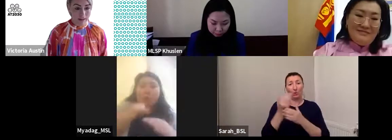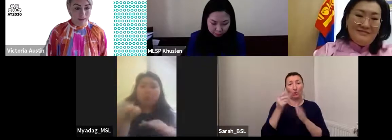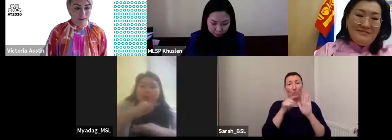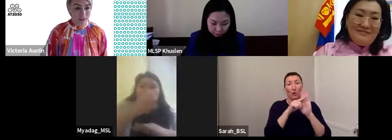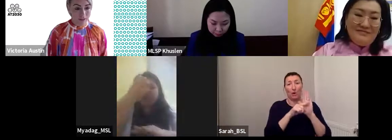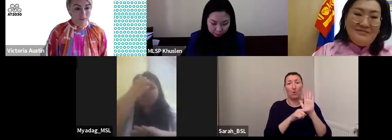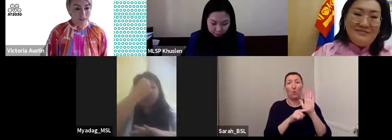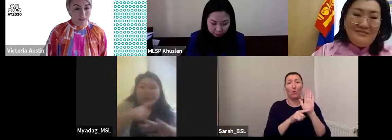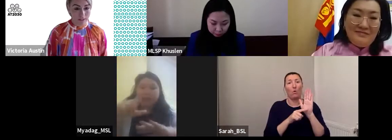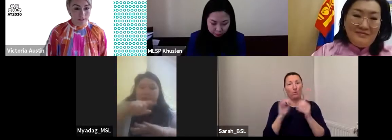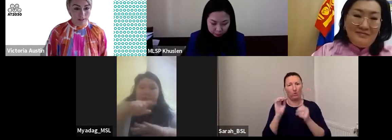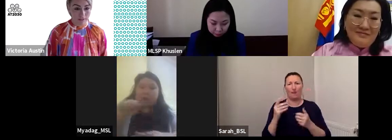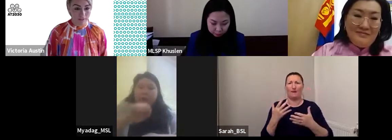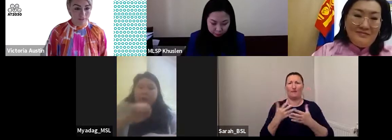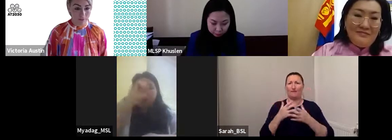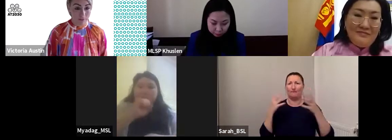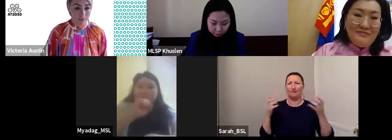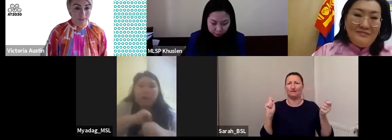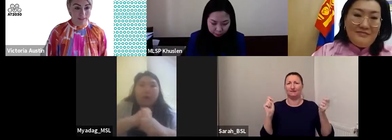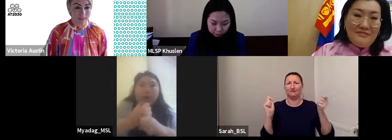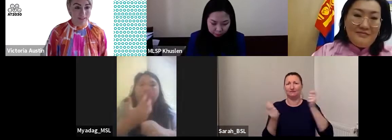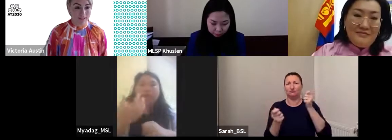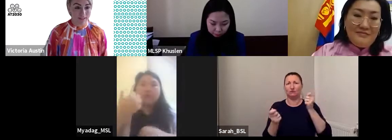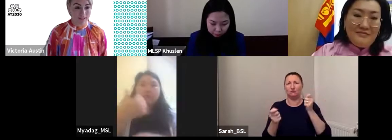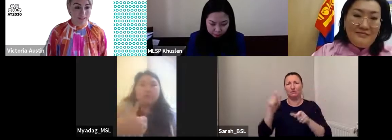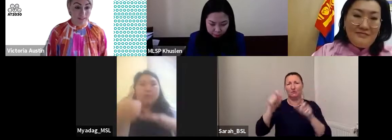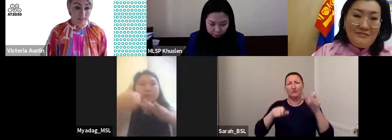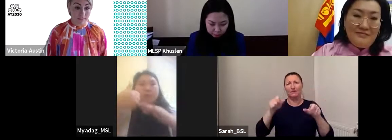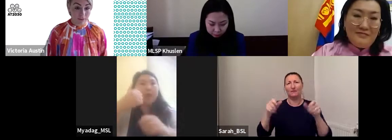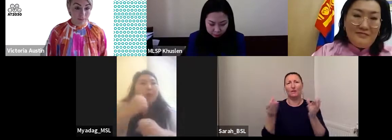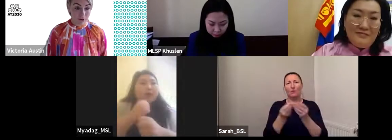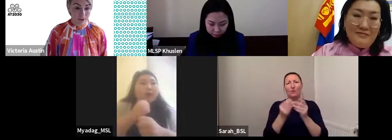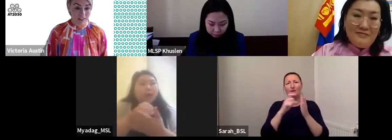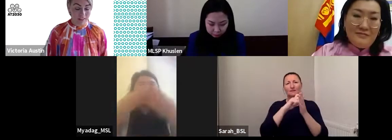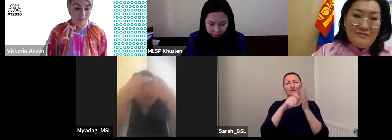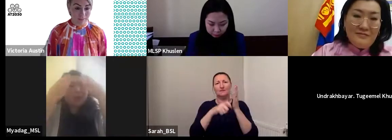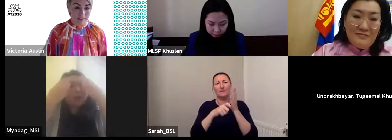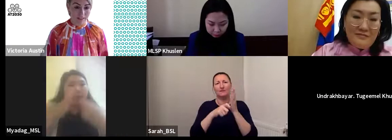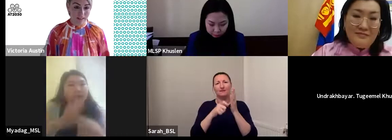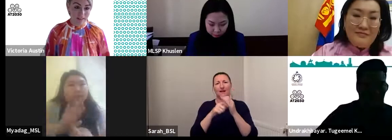doubt make a huge difference to the lives of people with disabilities living in